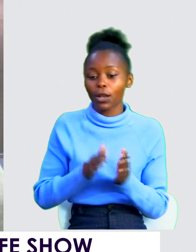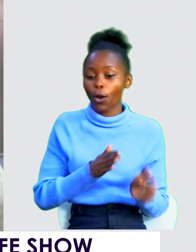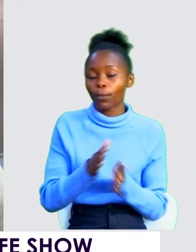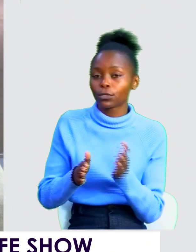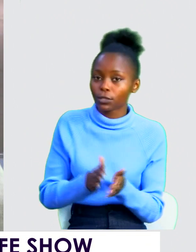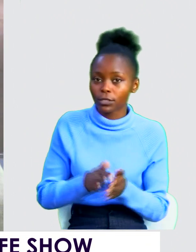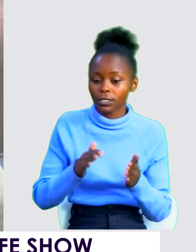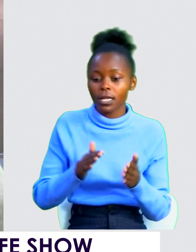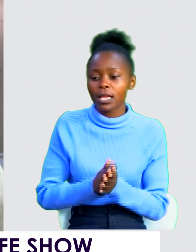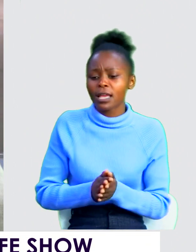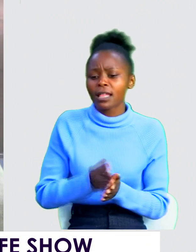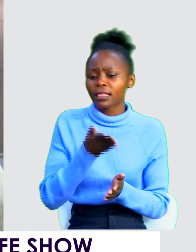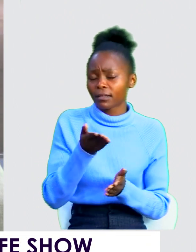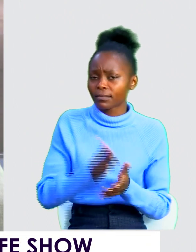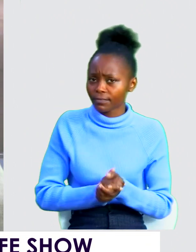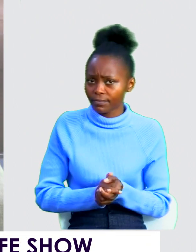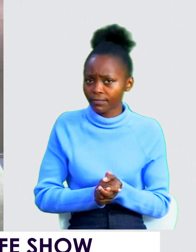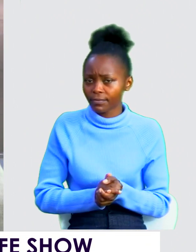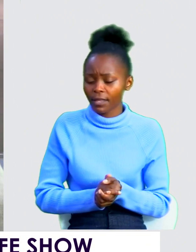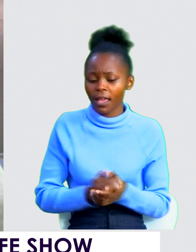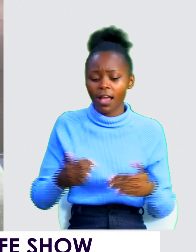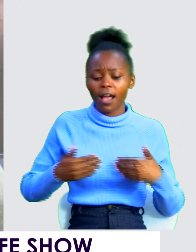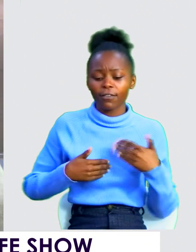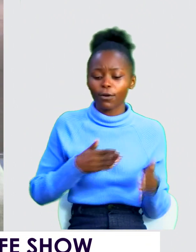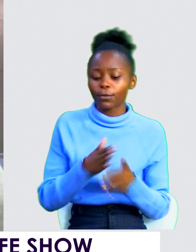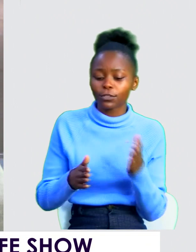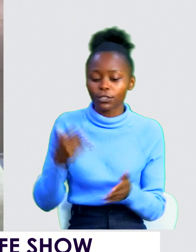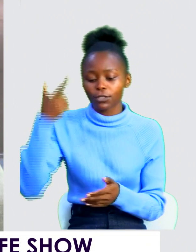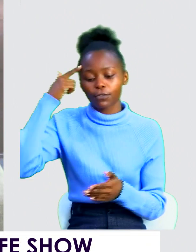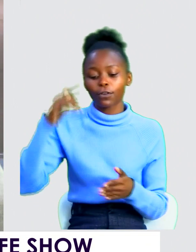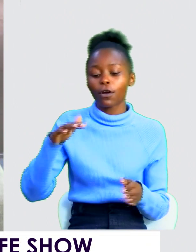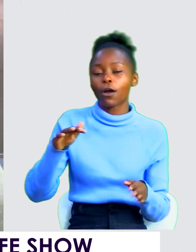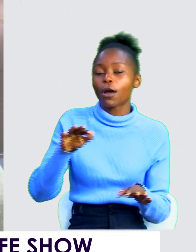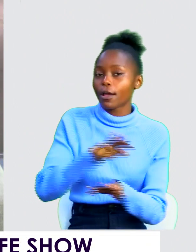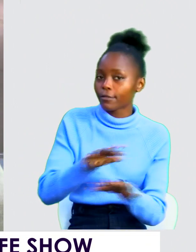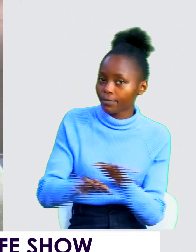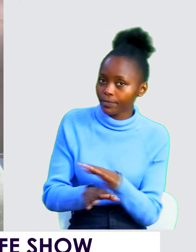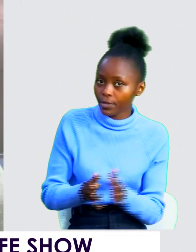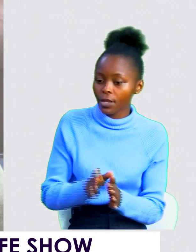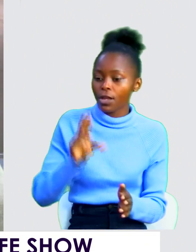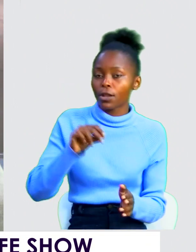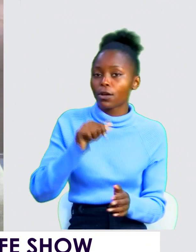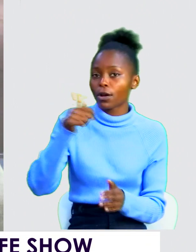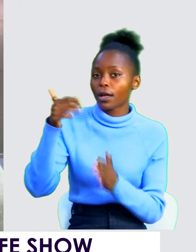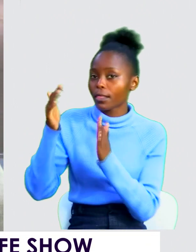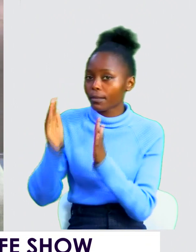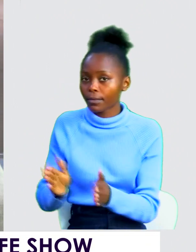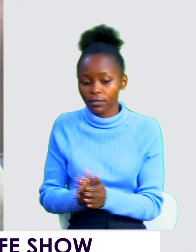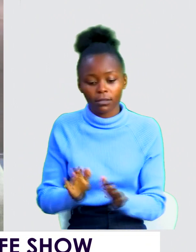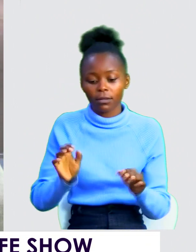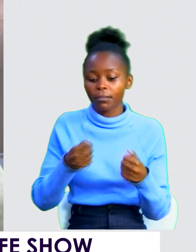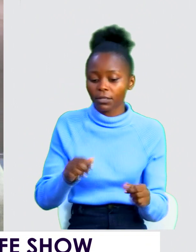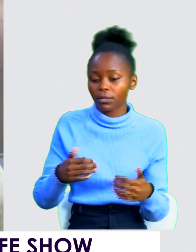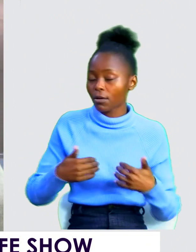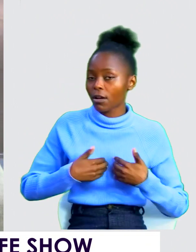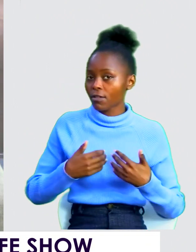is time, there is opportunity for everybody. None of us can face to get an